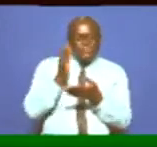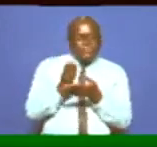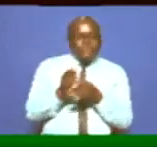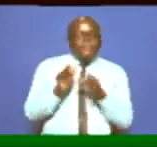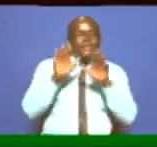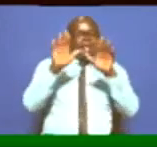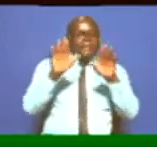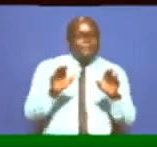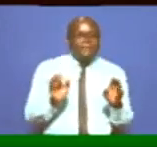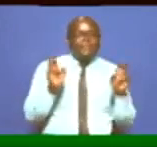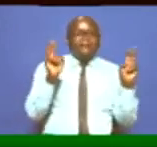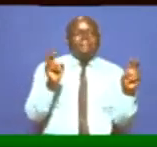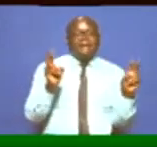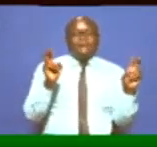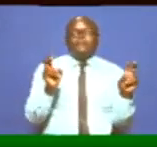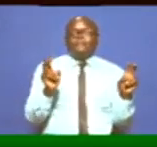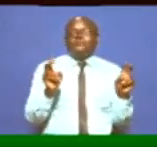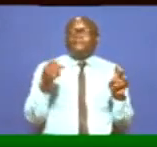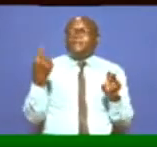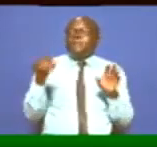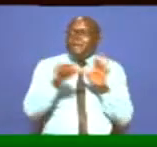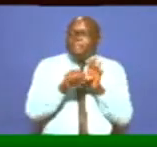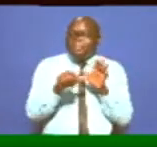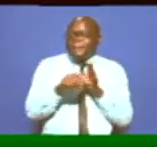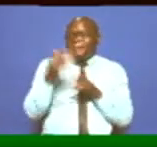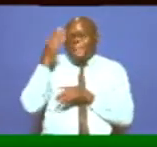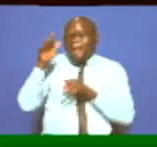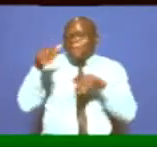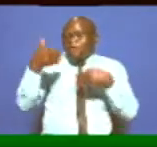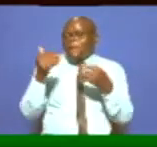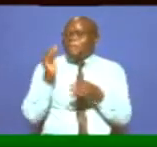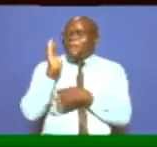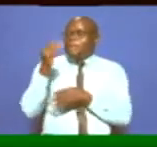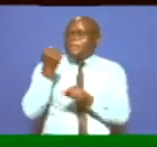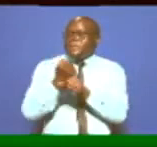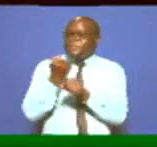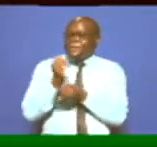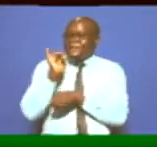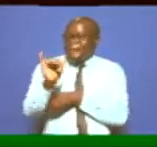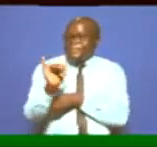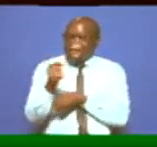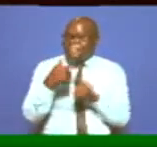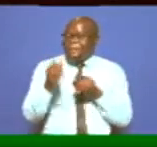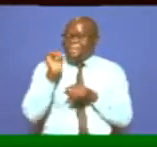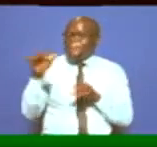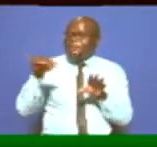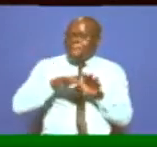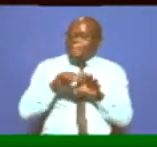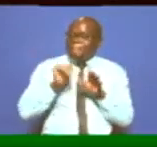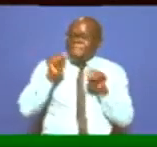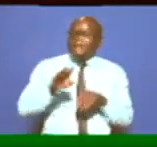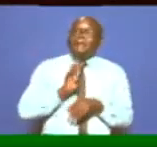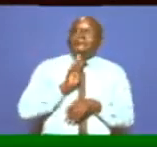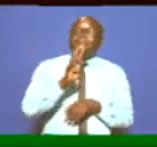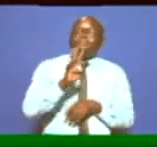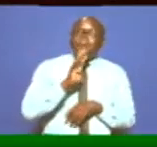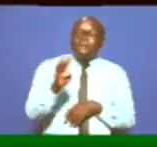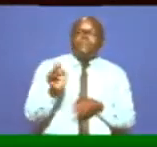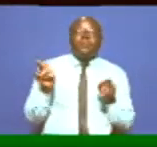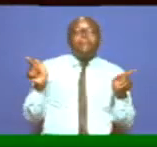matter. The only problem is I do not know how I'm going to share it out. But if members can speak